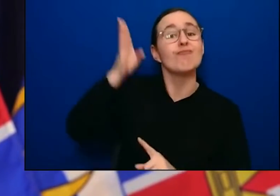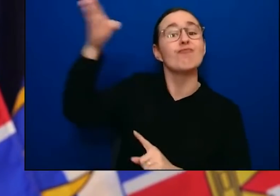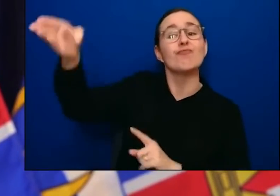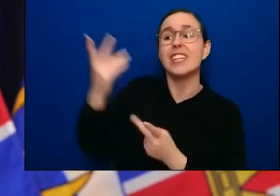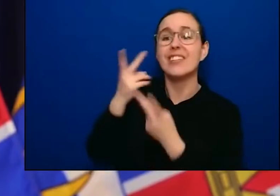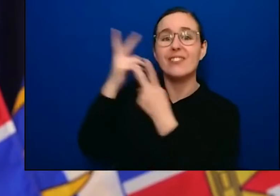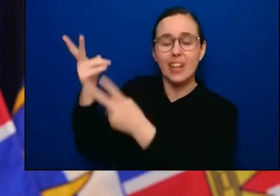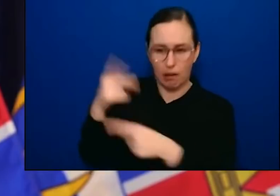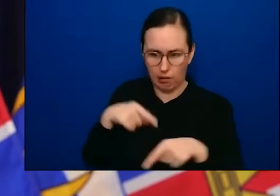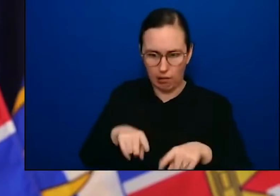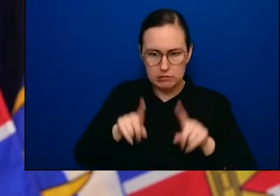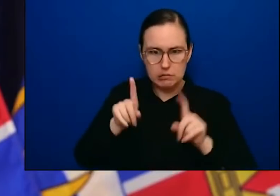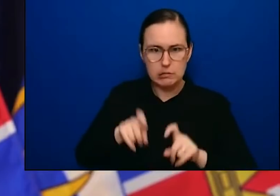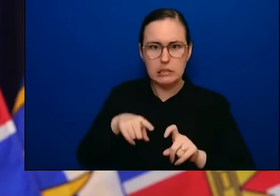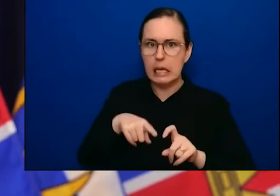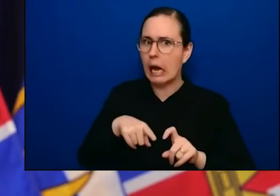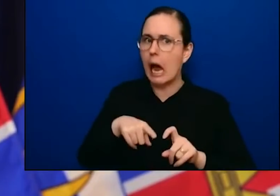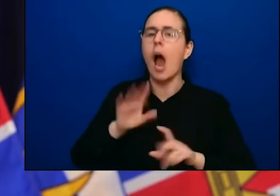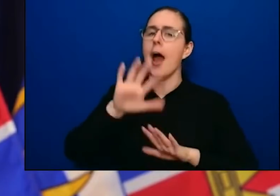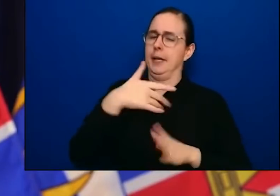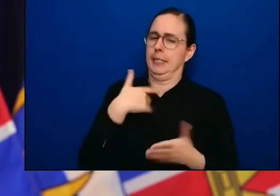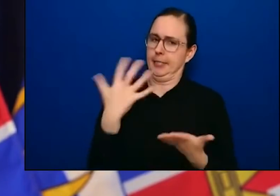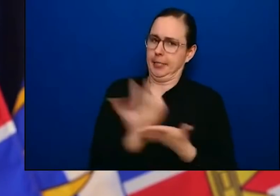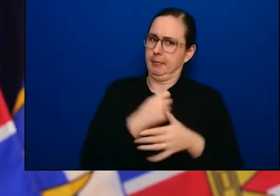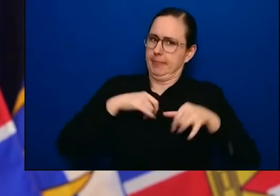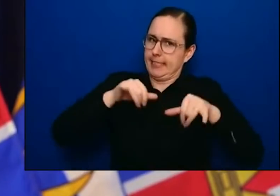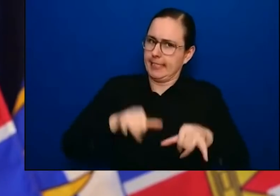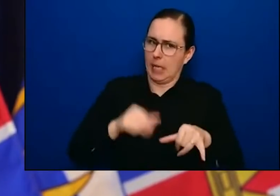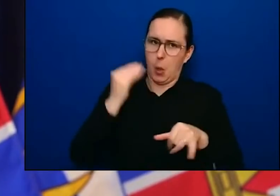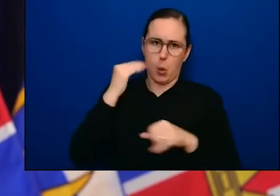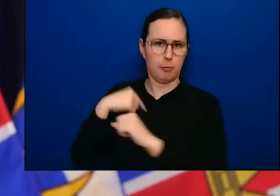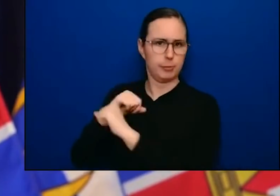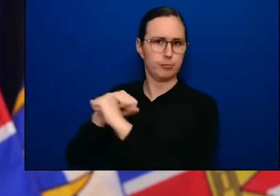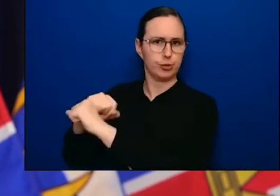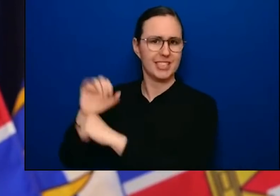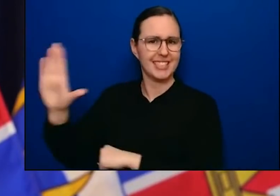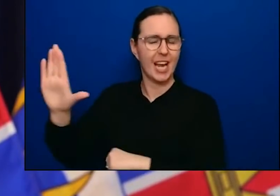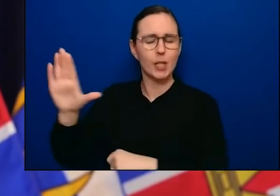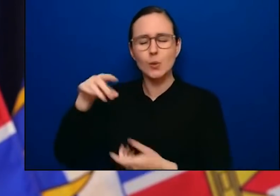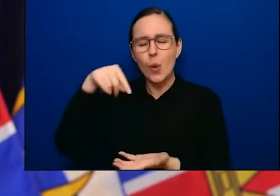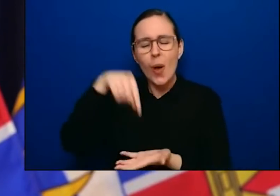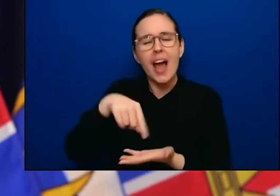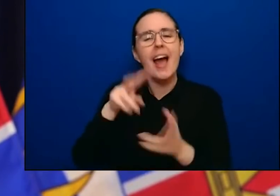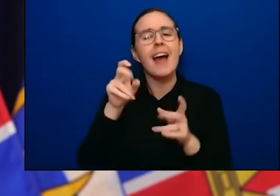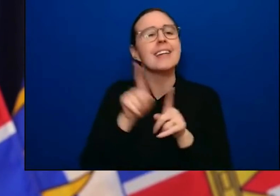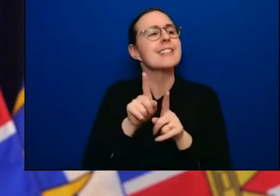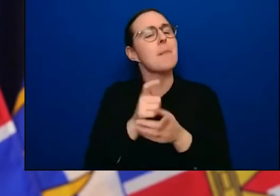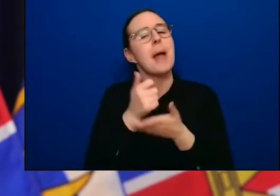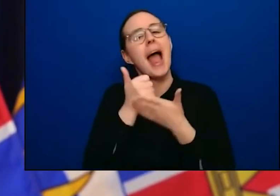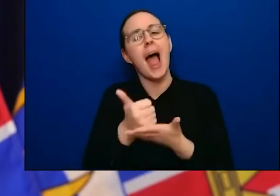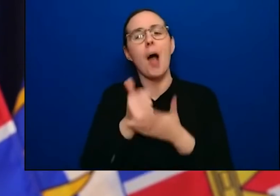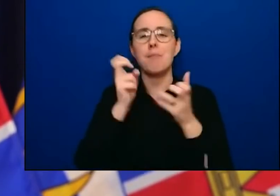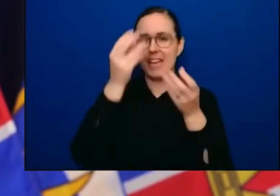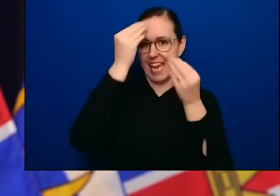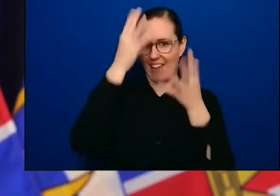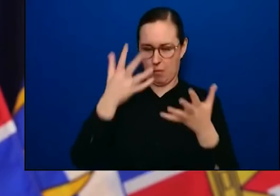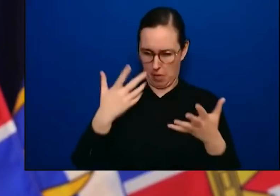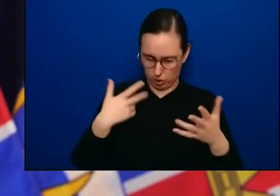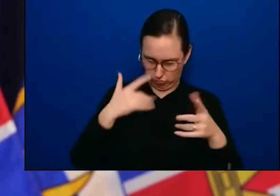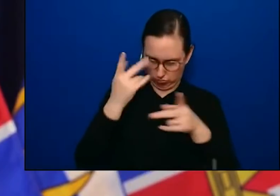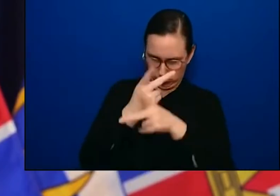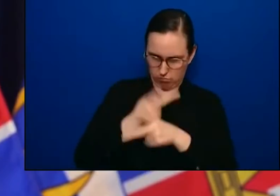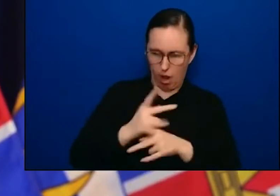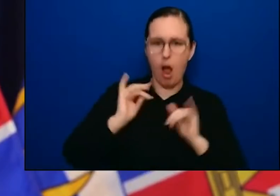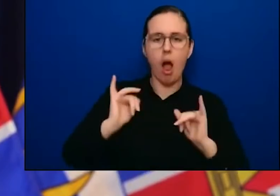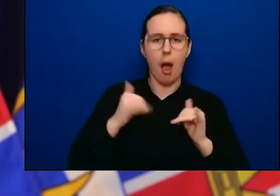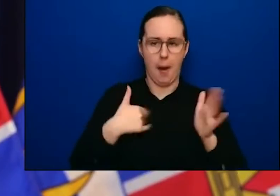those decisions based on what's happening for you. So, I think about it as we often in medicine will do the test